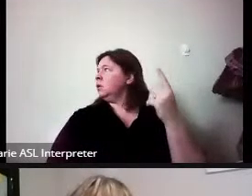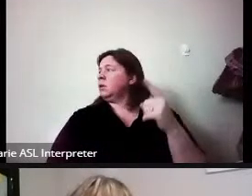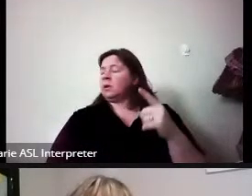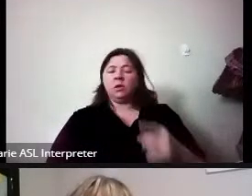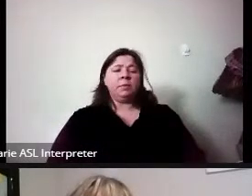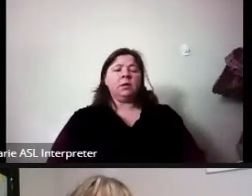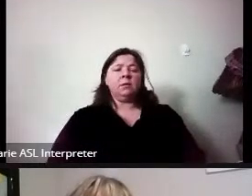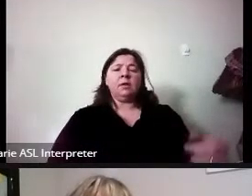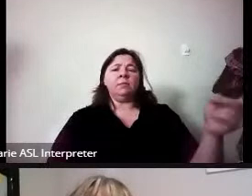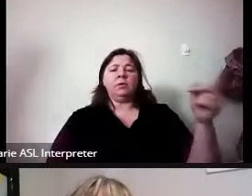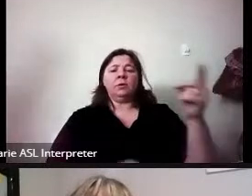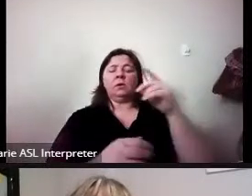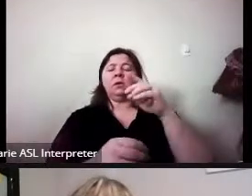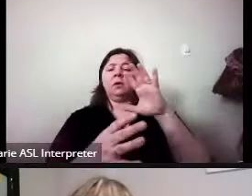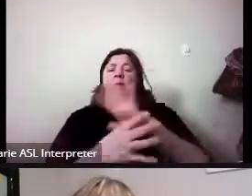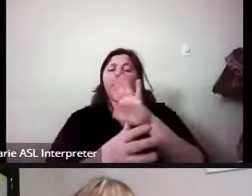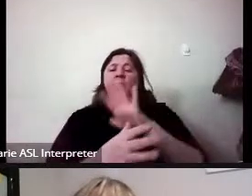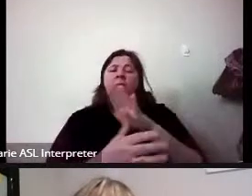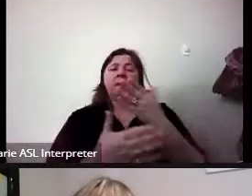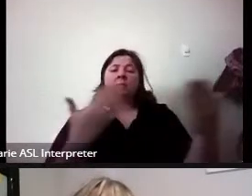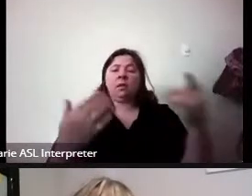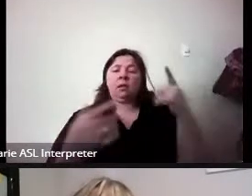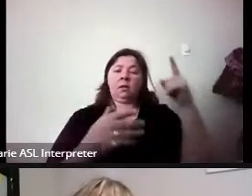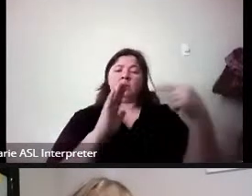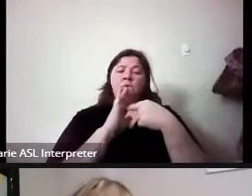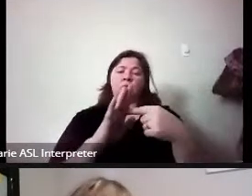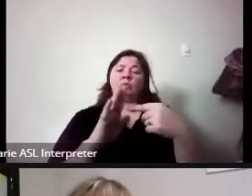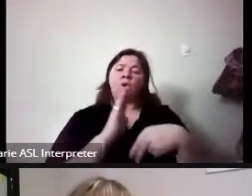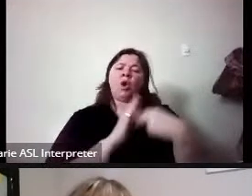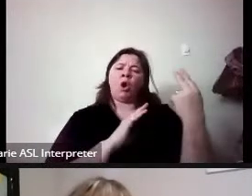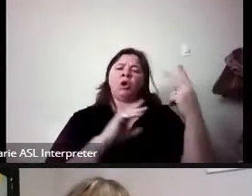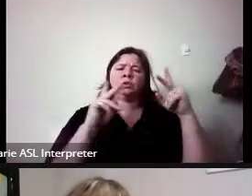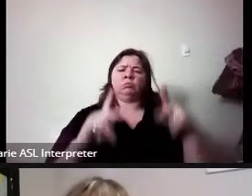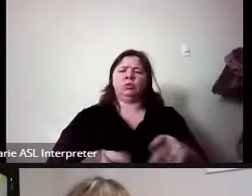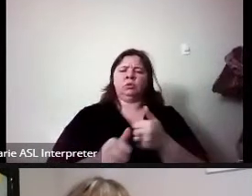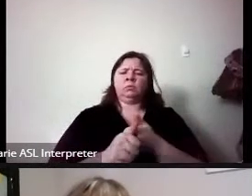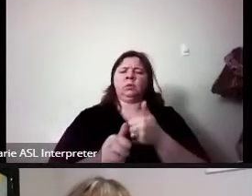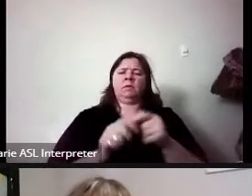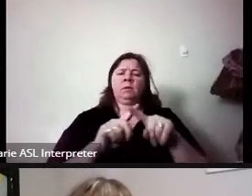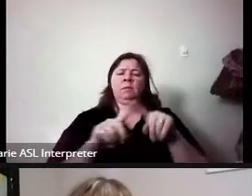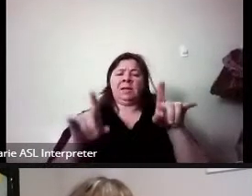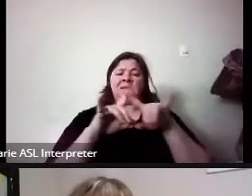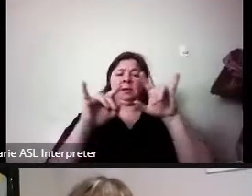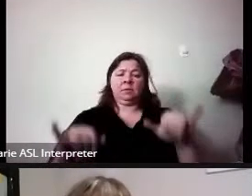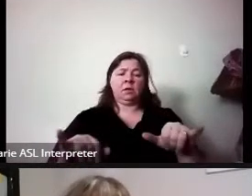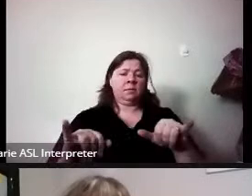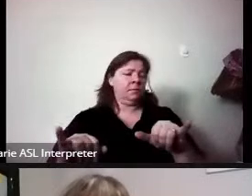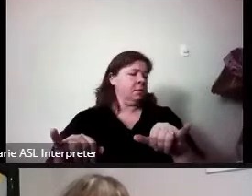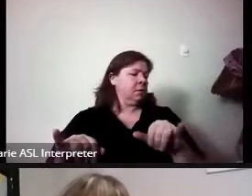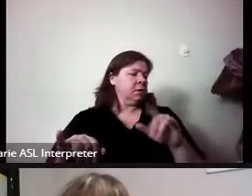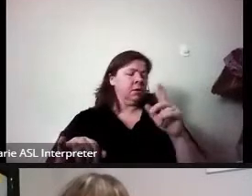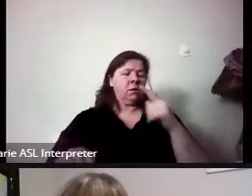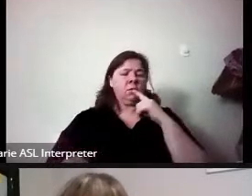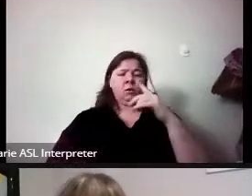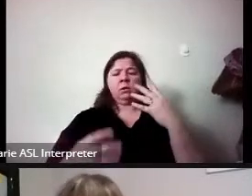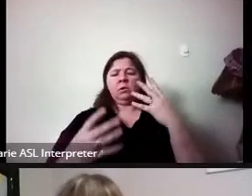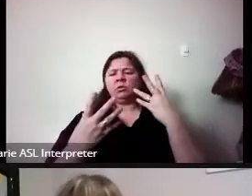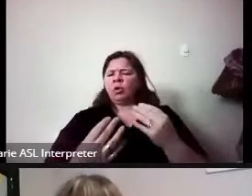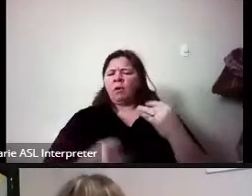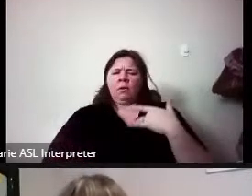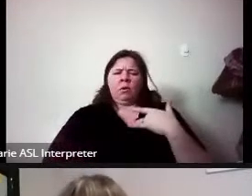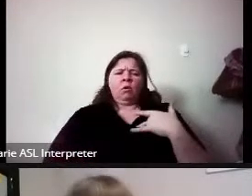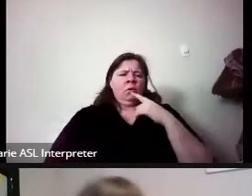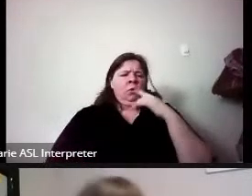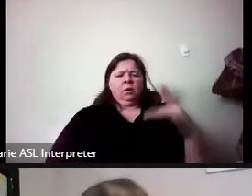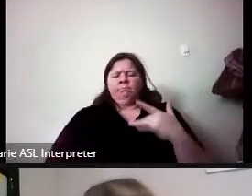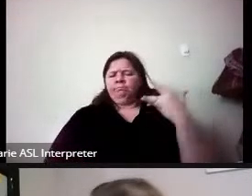thing, what he is delivering, he's honest basically. At the same time, he is so kind-hearted. Like